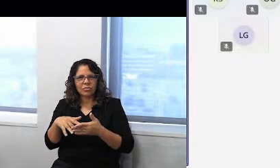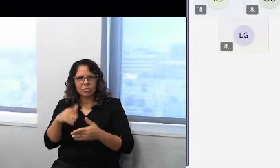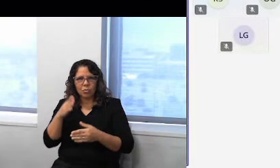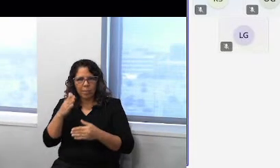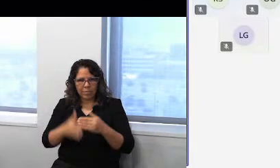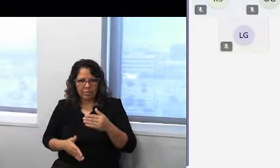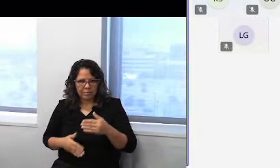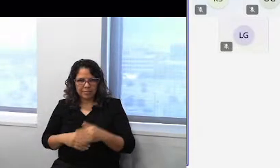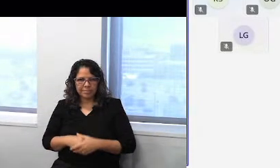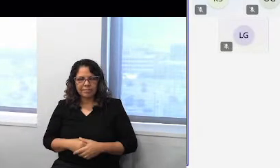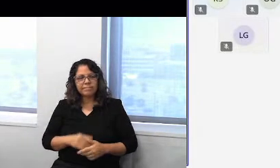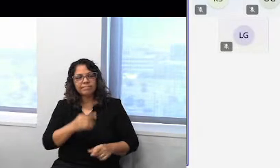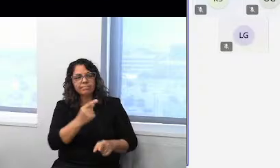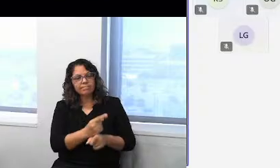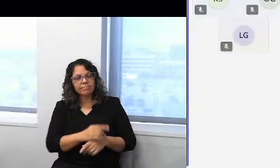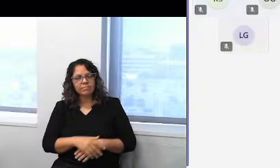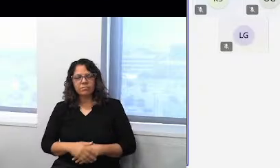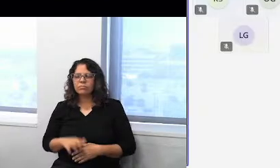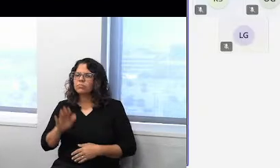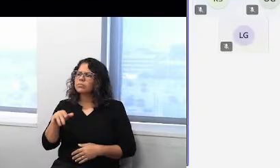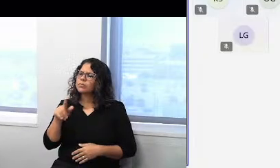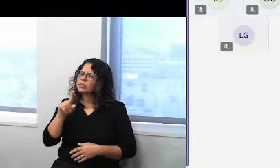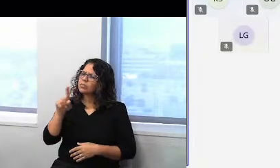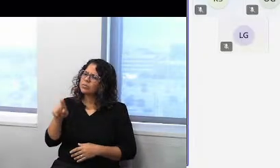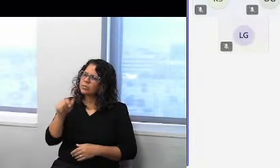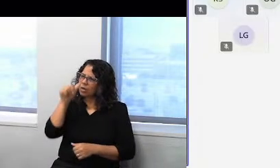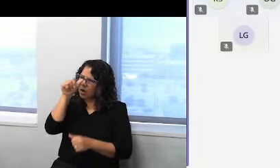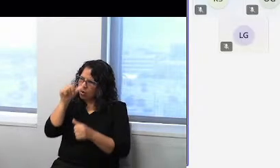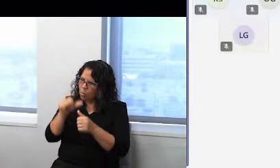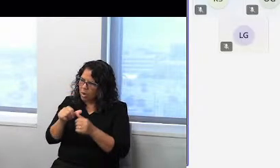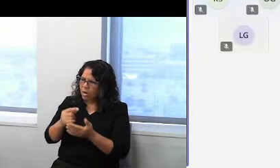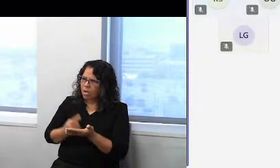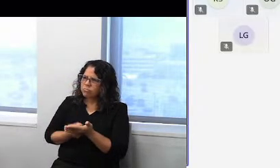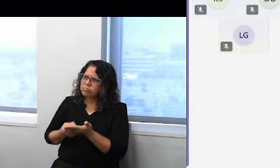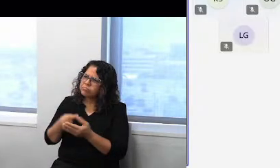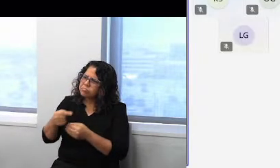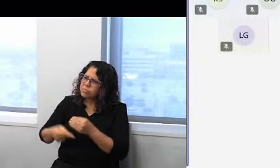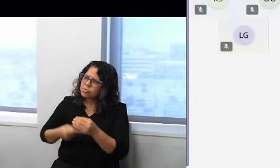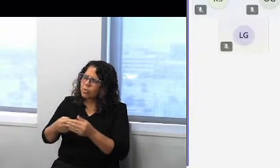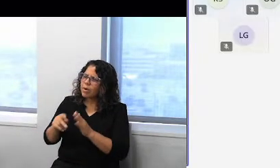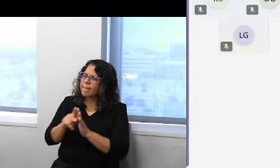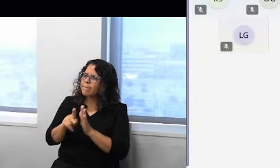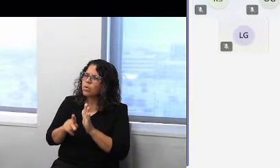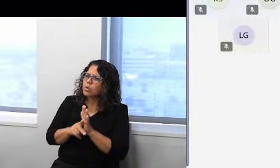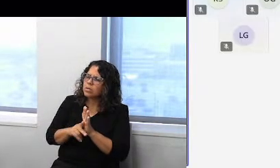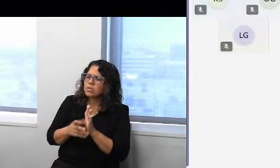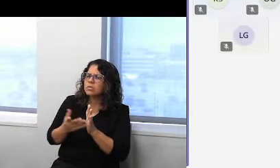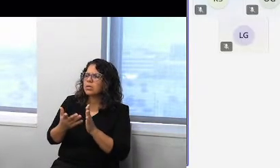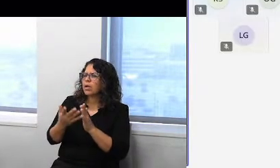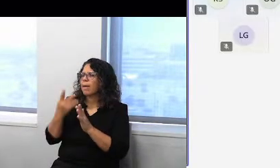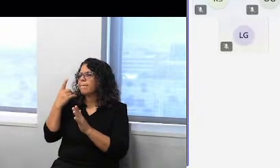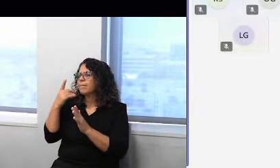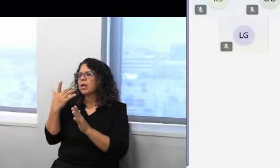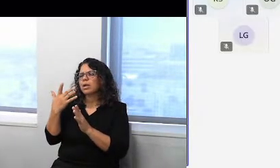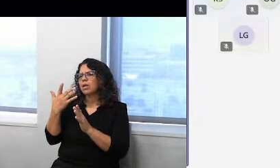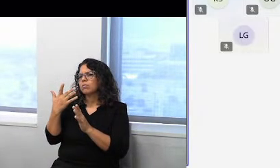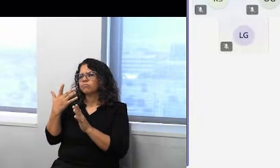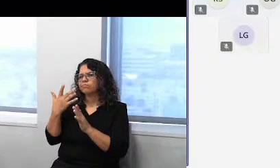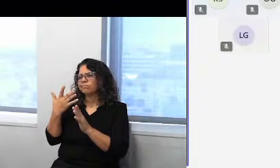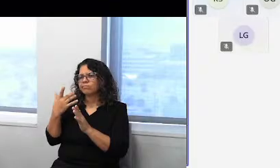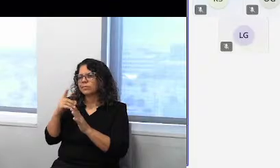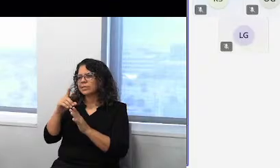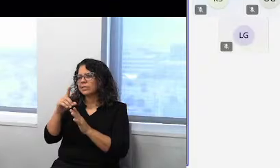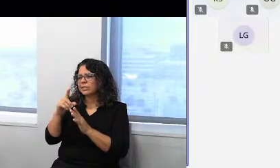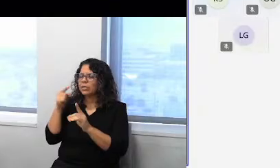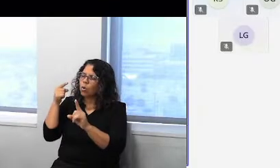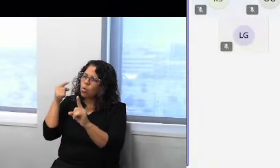And then do you recall a discussion around the policy of reaching 100% renewables by 2050?